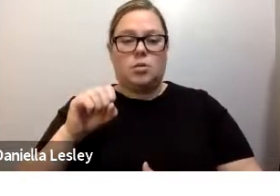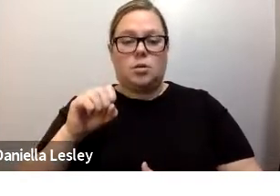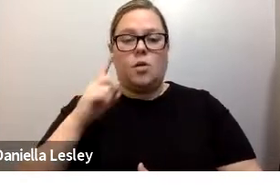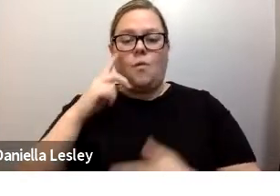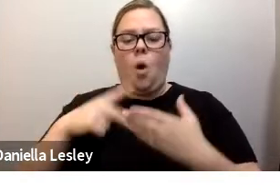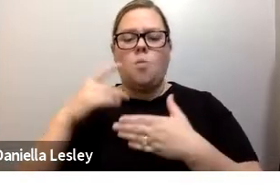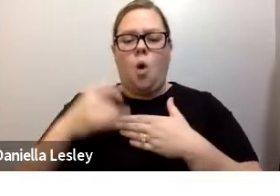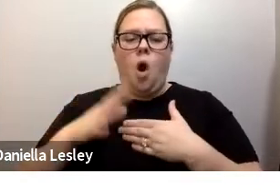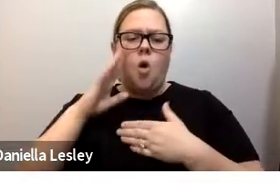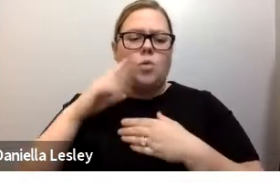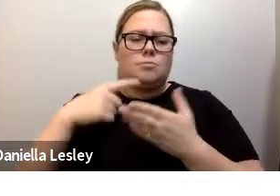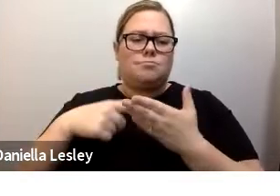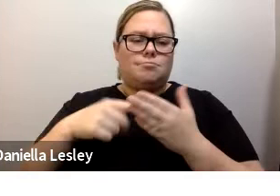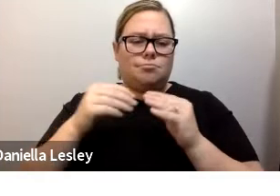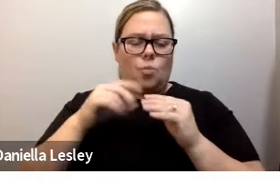you'll hear shortly.